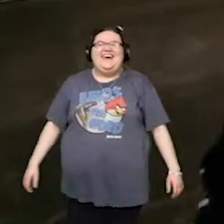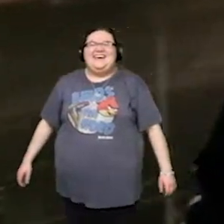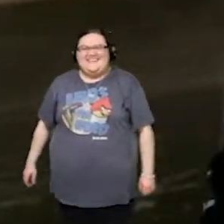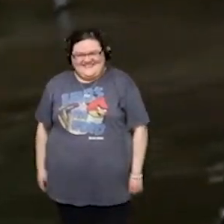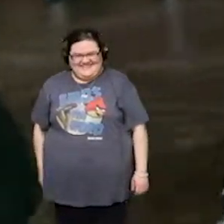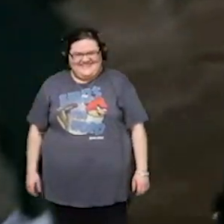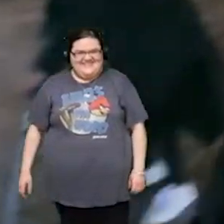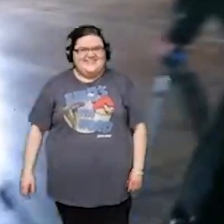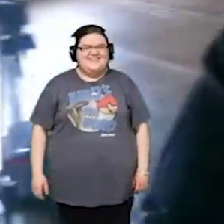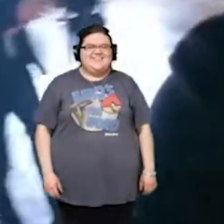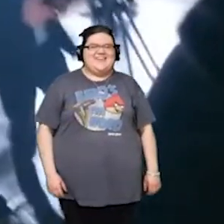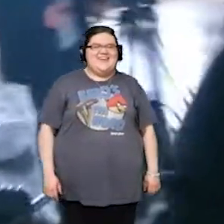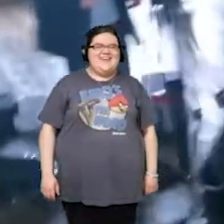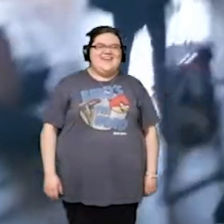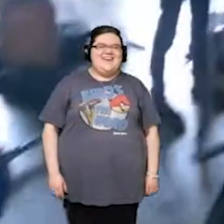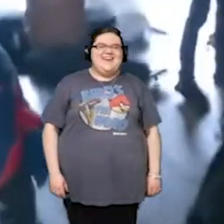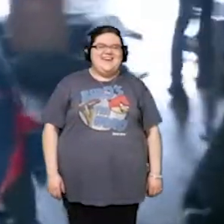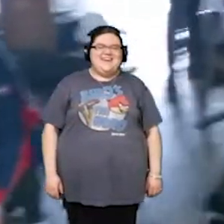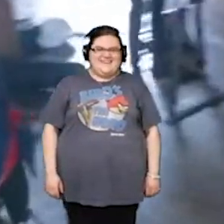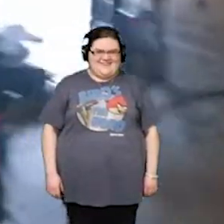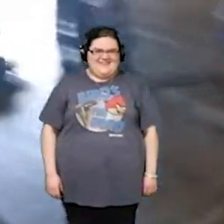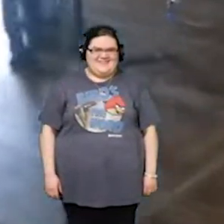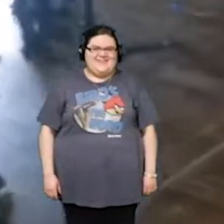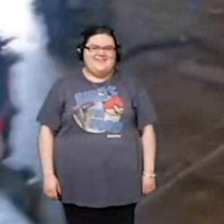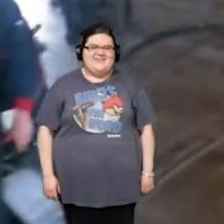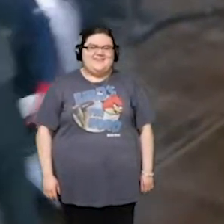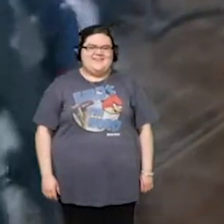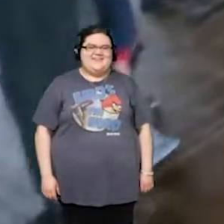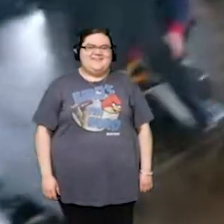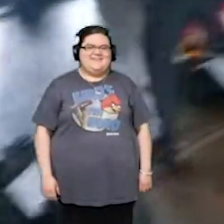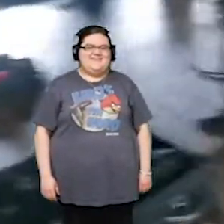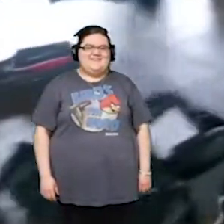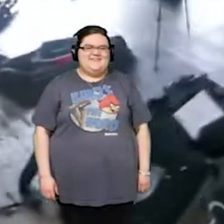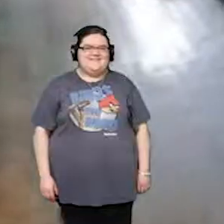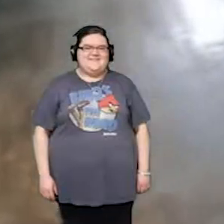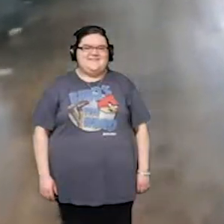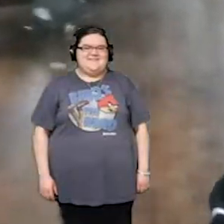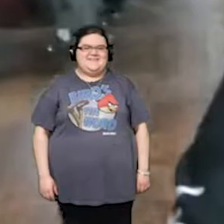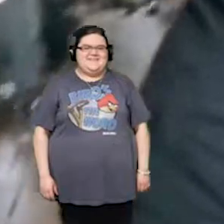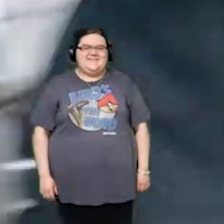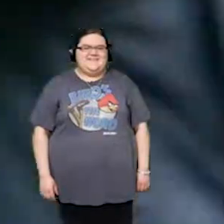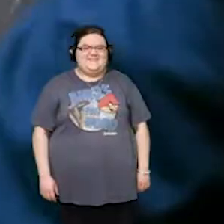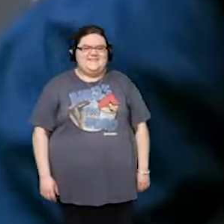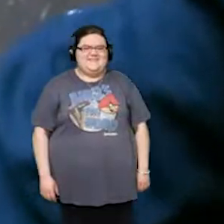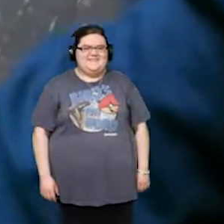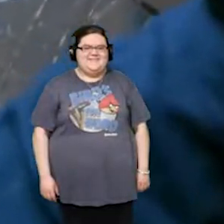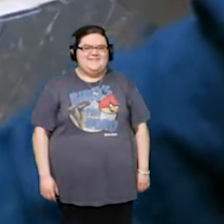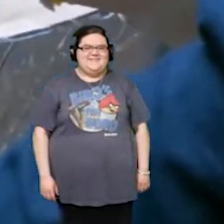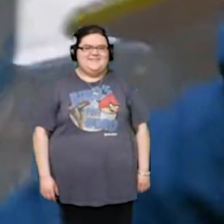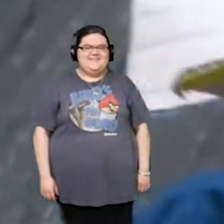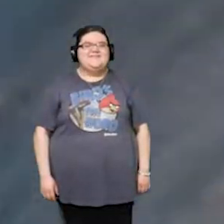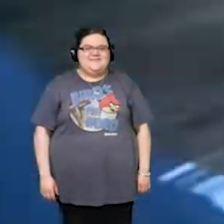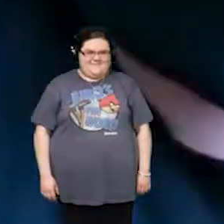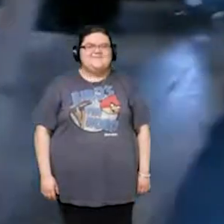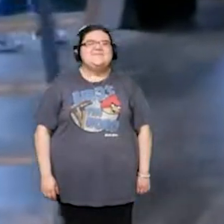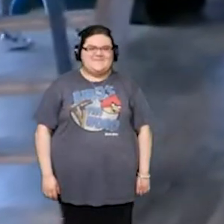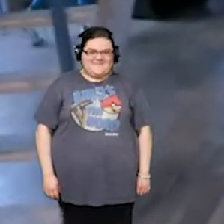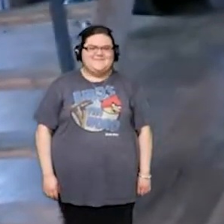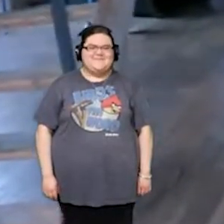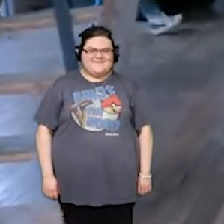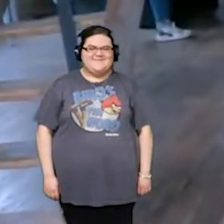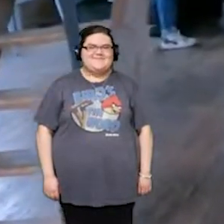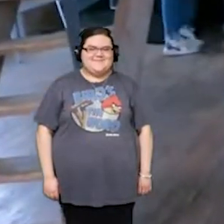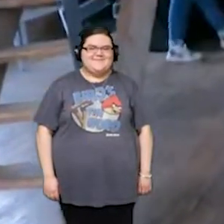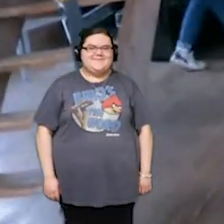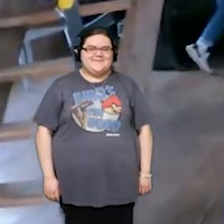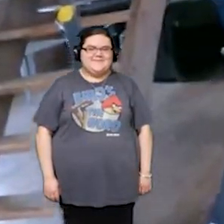Thank you. So yeah, Bloomin' have sponsored today's video. Jeez. Let me show you the range of what they have, and then later on I'll talk about how I use it. So this is the one I usually use, and I